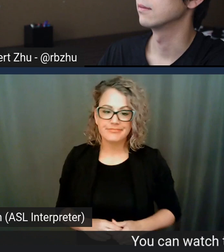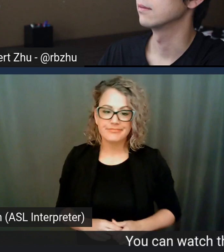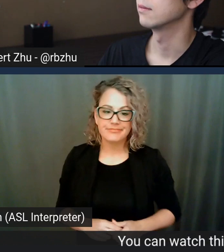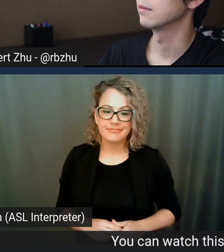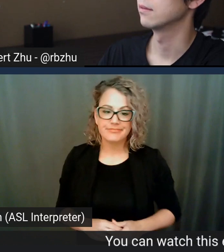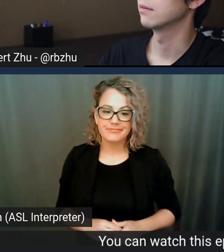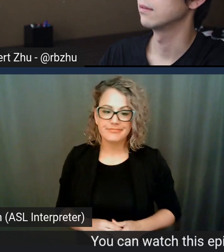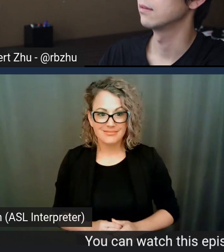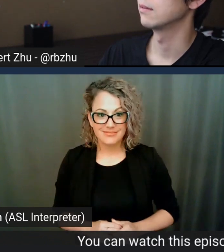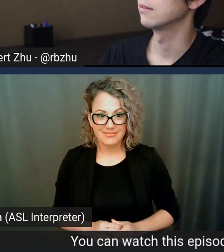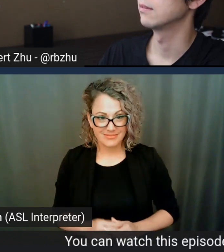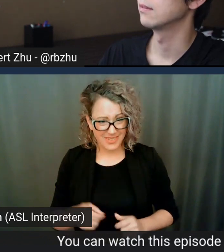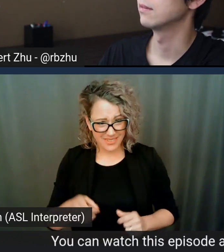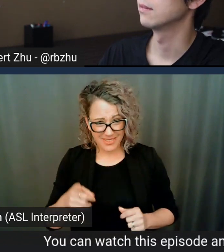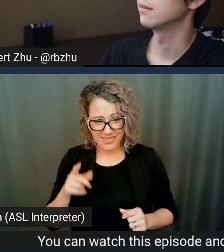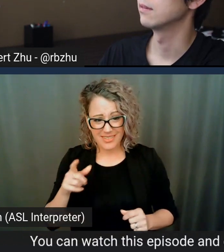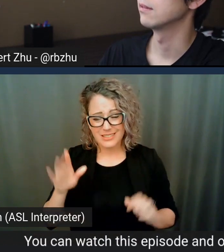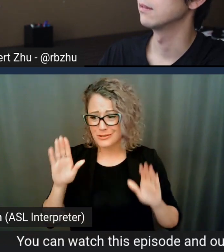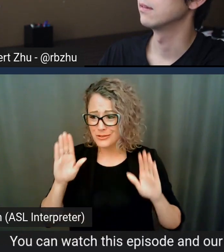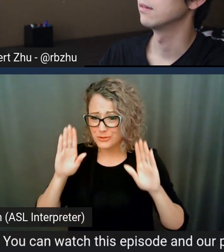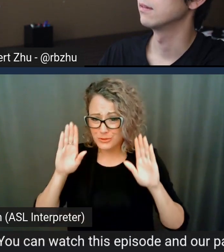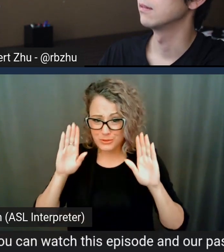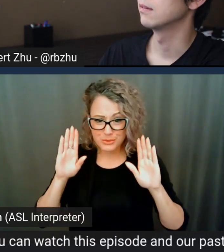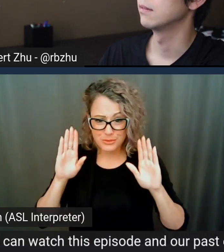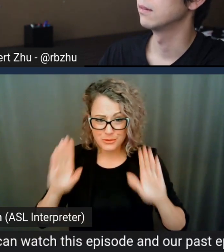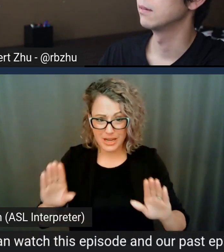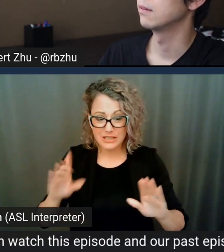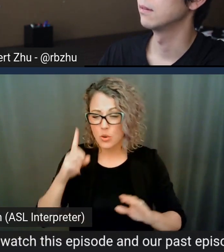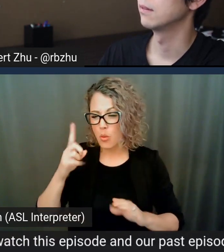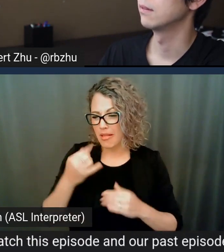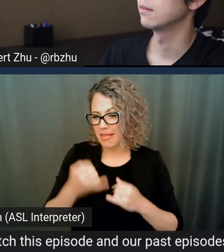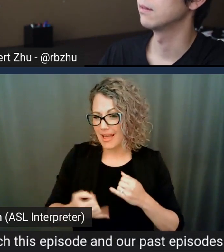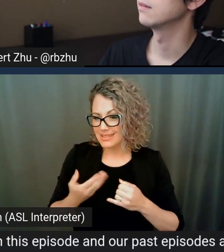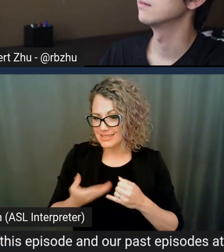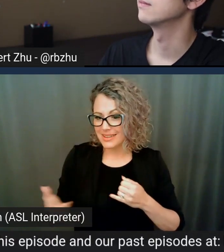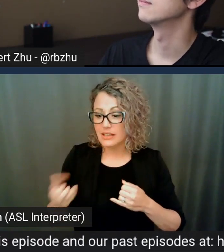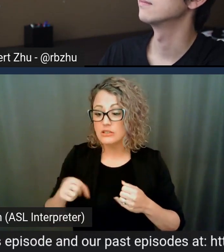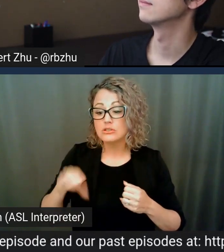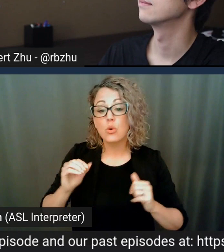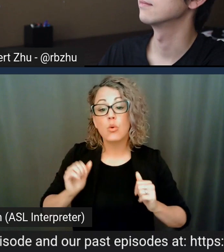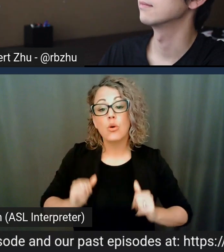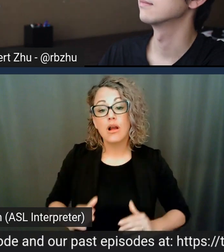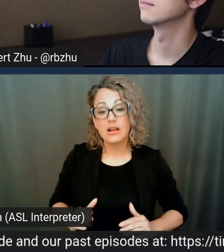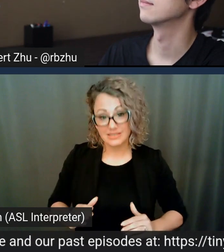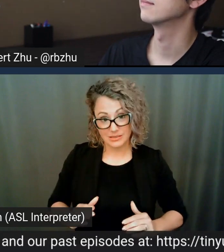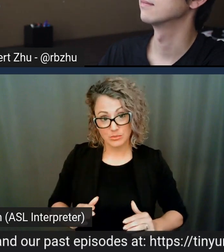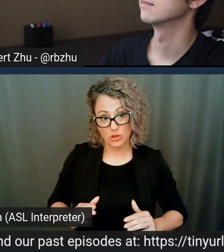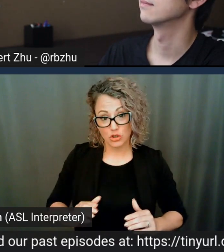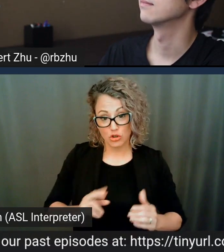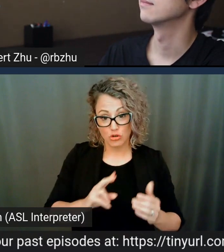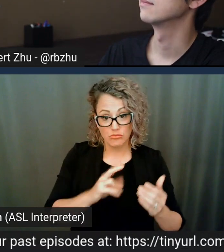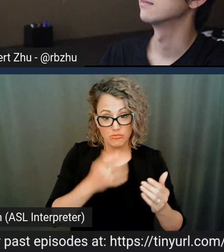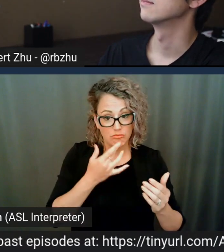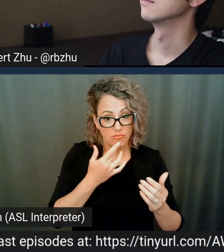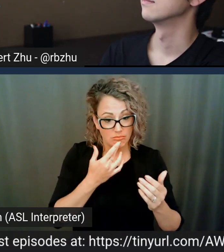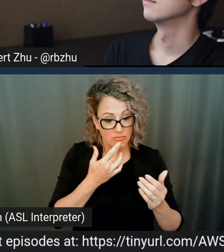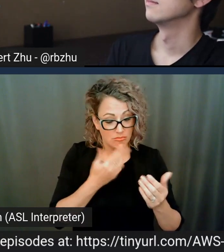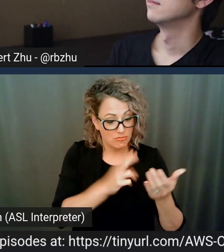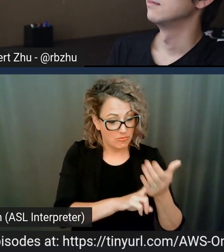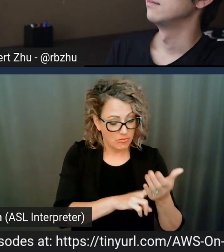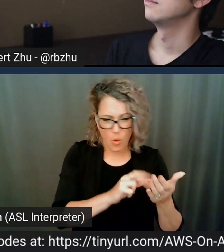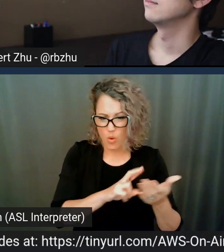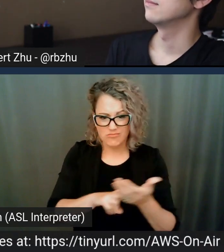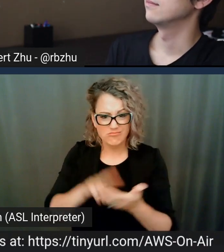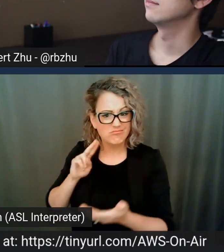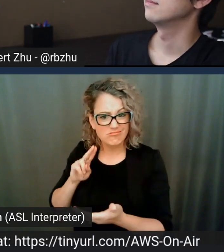That is great. So yeah, one last thing. So the customer opts in or out, and the contact